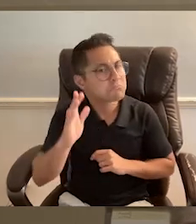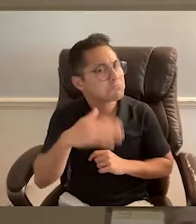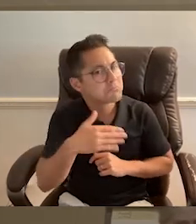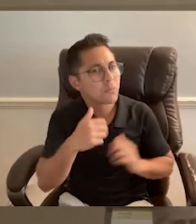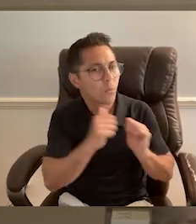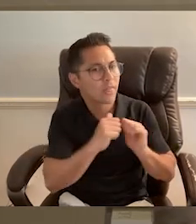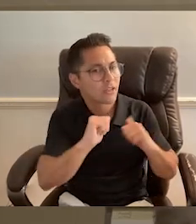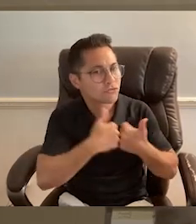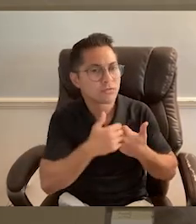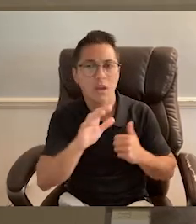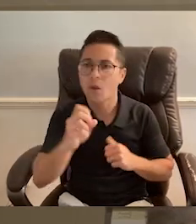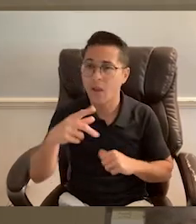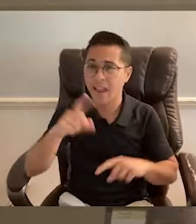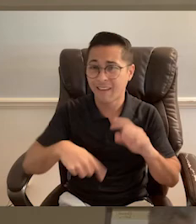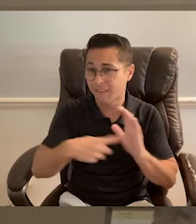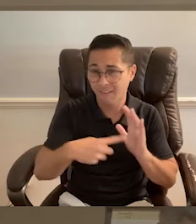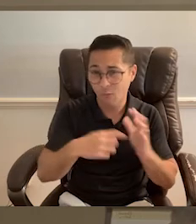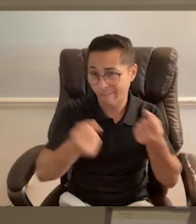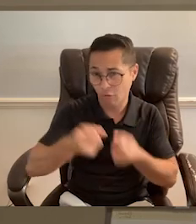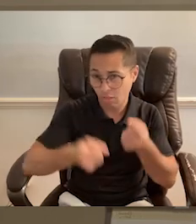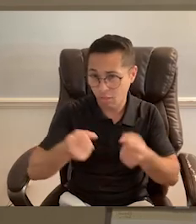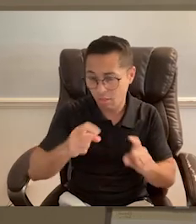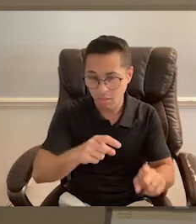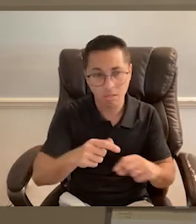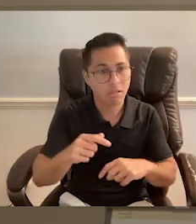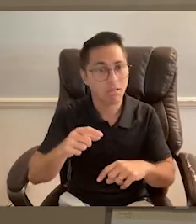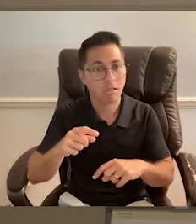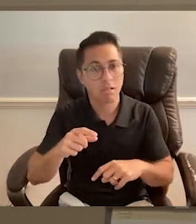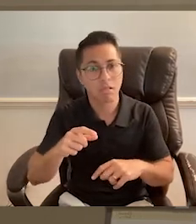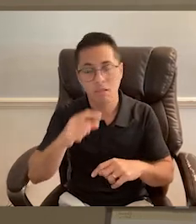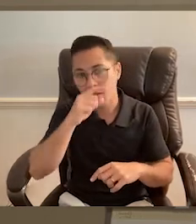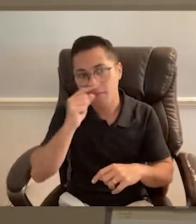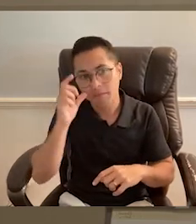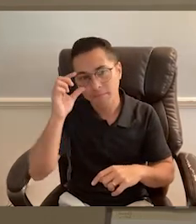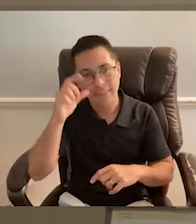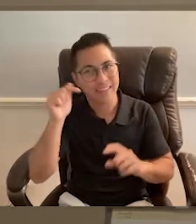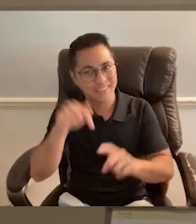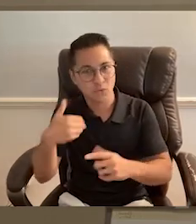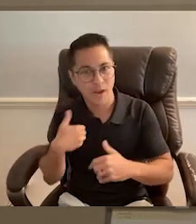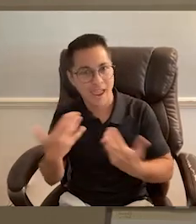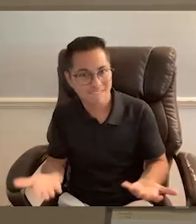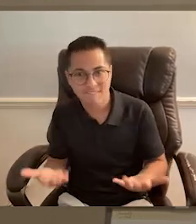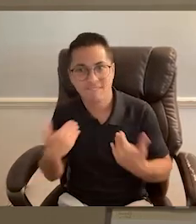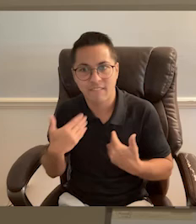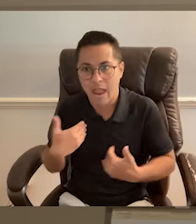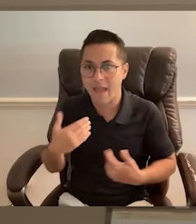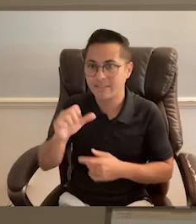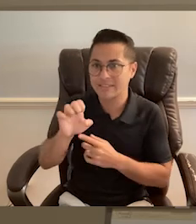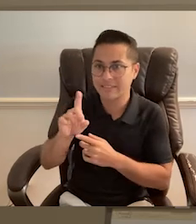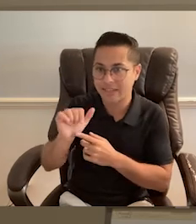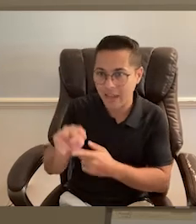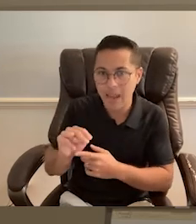then make it work for that individual. So I'm gonna kind of leave it at that because I just wanted to see if